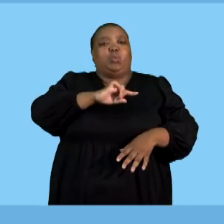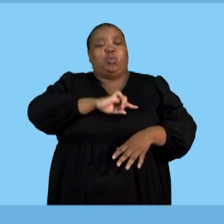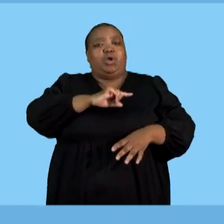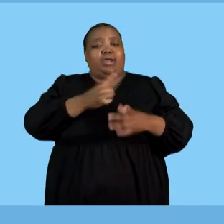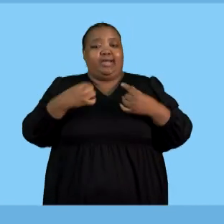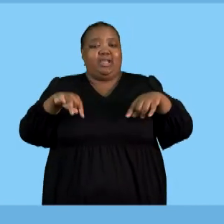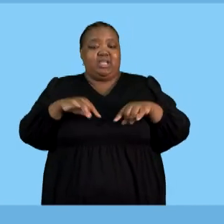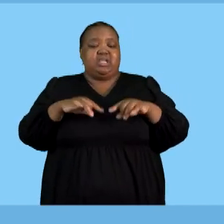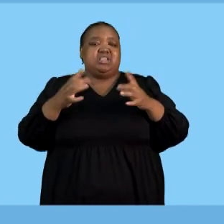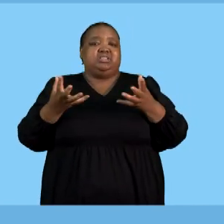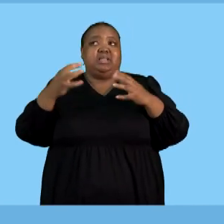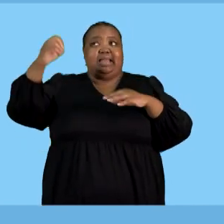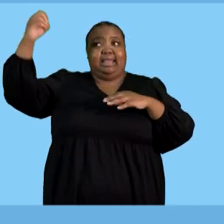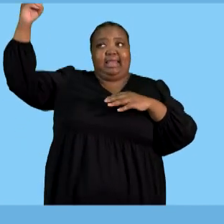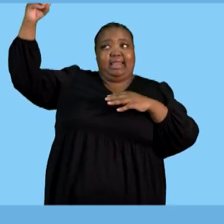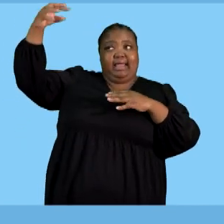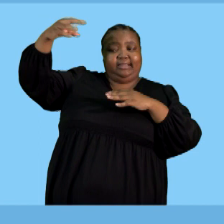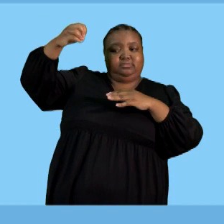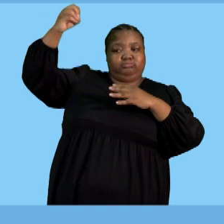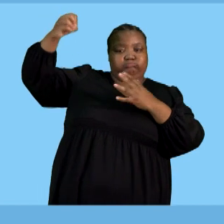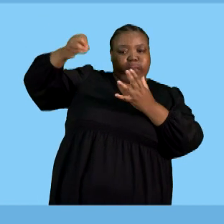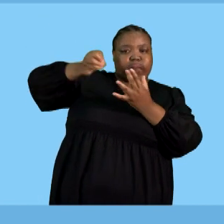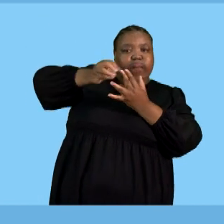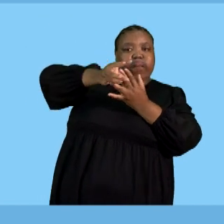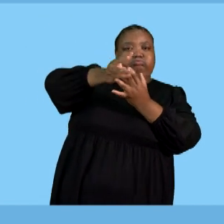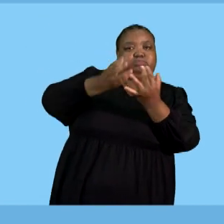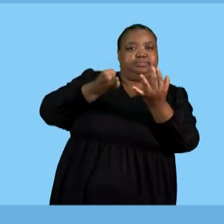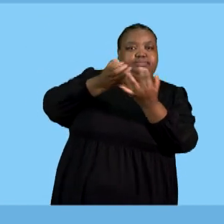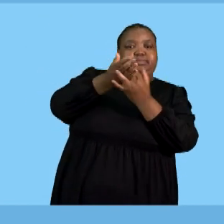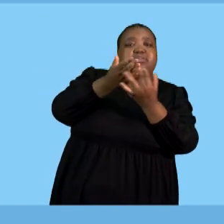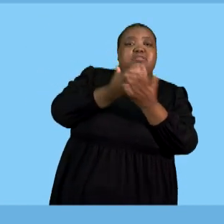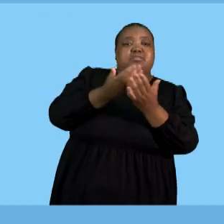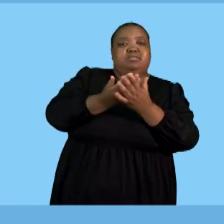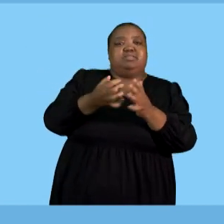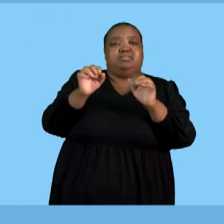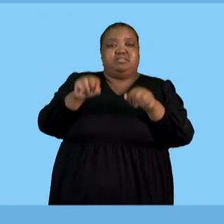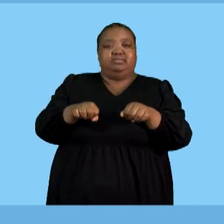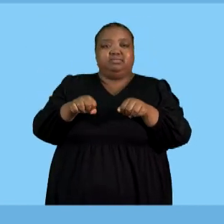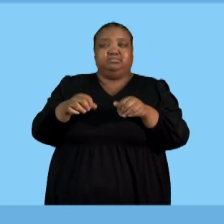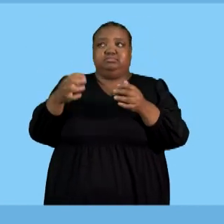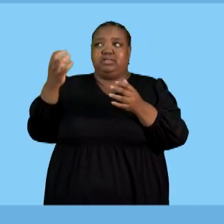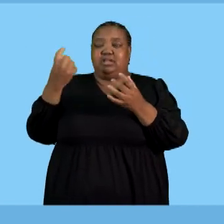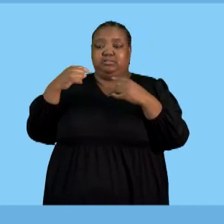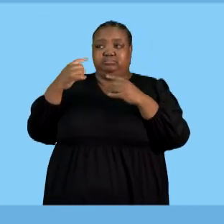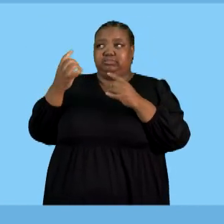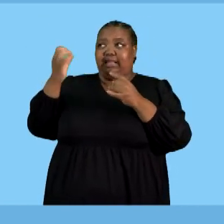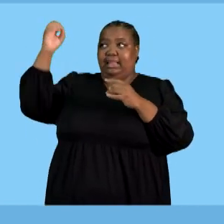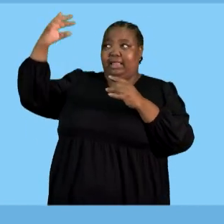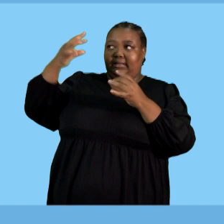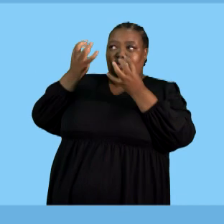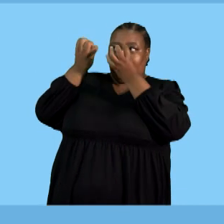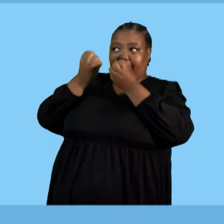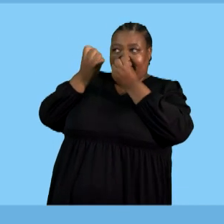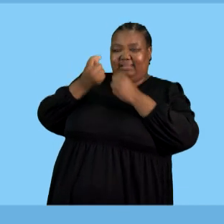of this, that they are allowing most of the light to pass through and only absorb or reflect a little bit of that particular